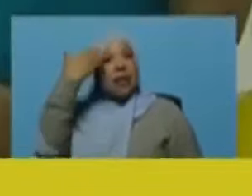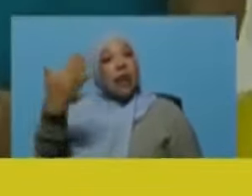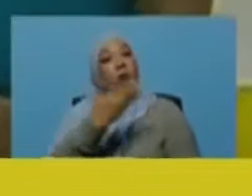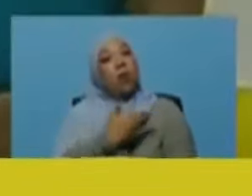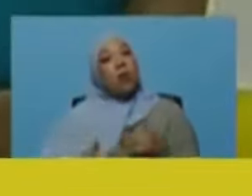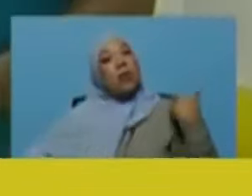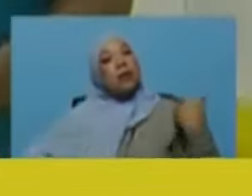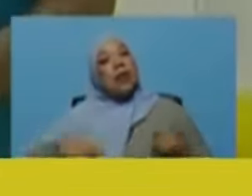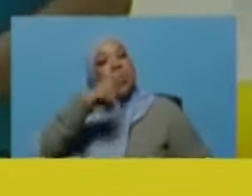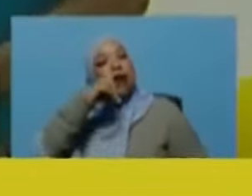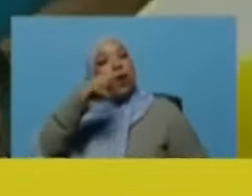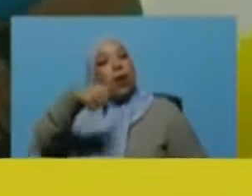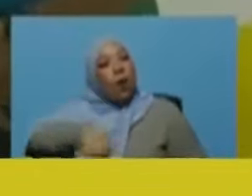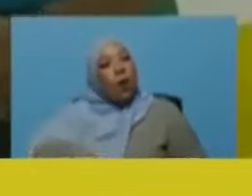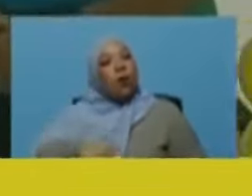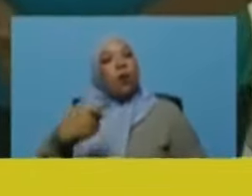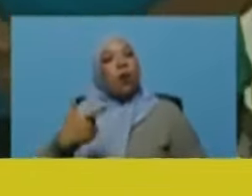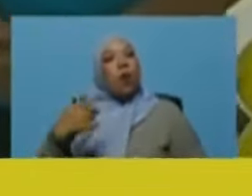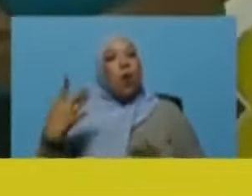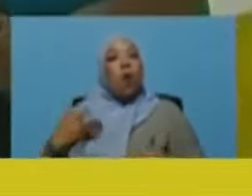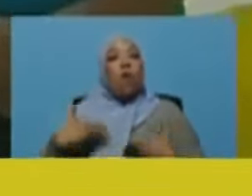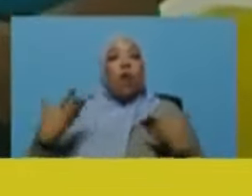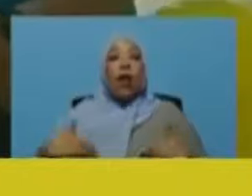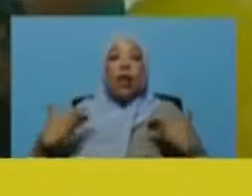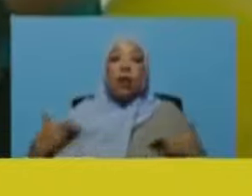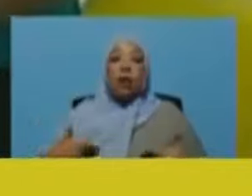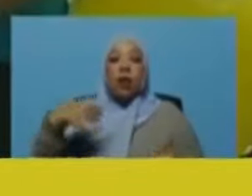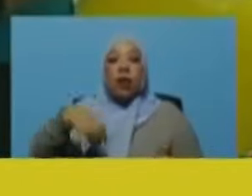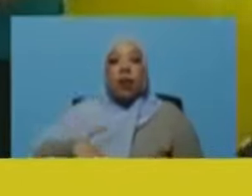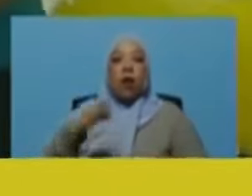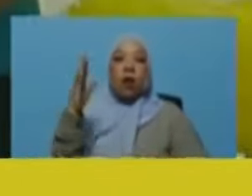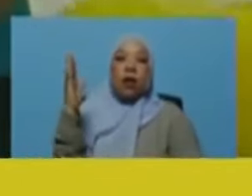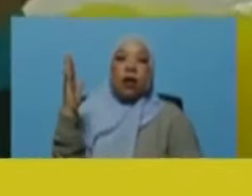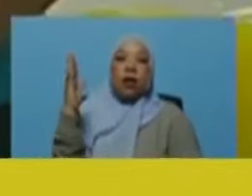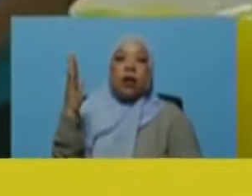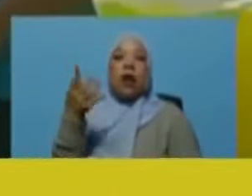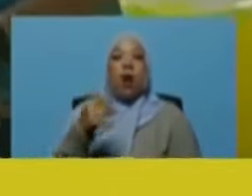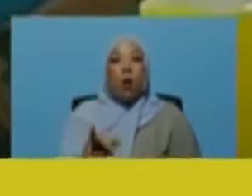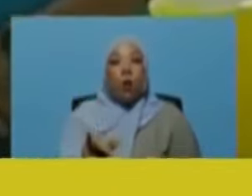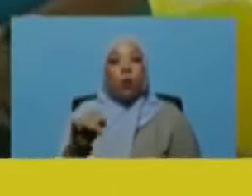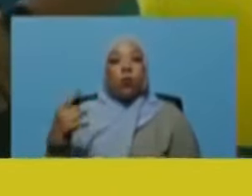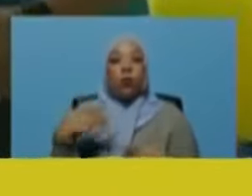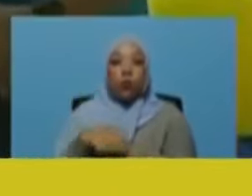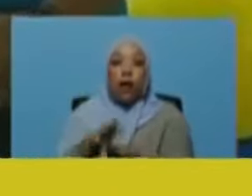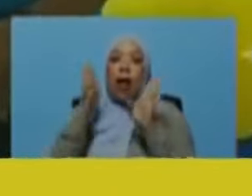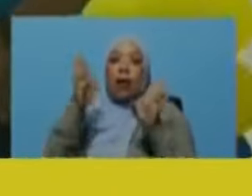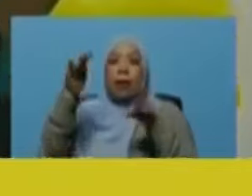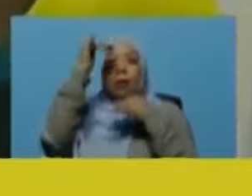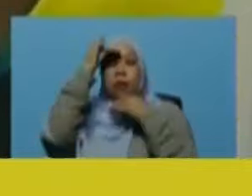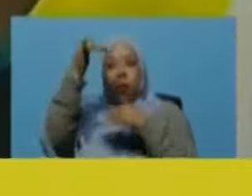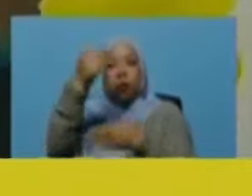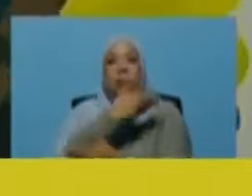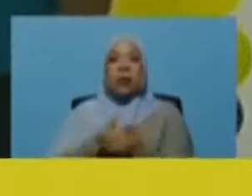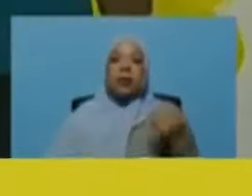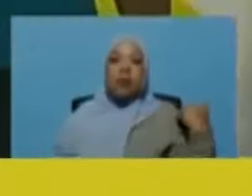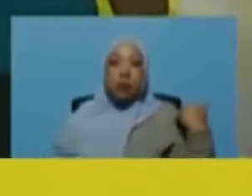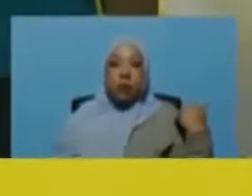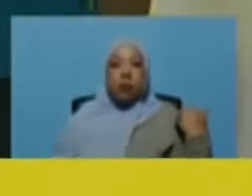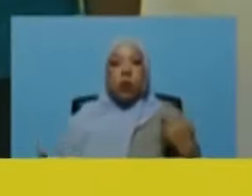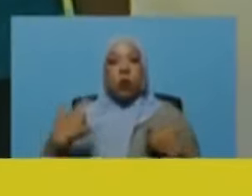Greeting, Mr. President. Today, we are very happy to be here in Lara State because this is a center,